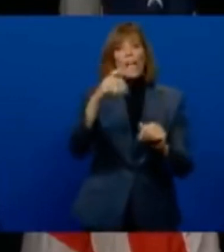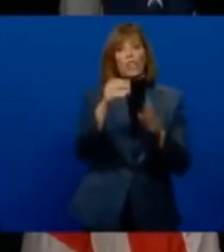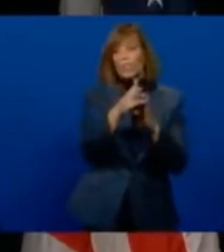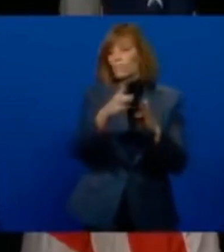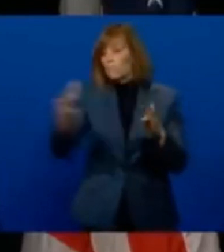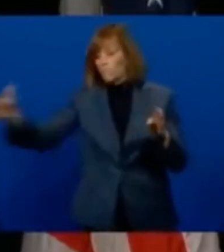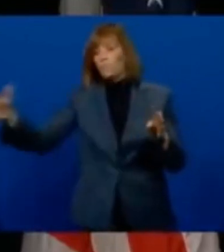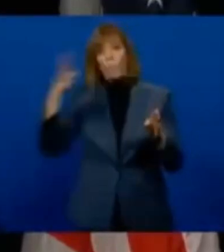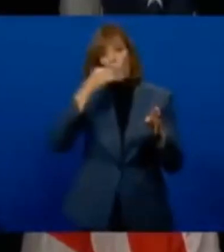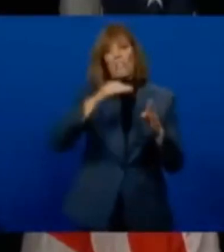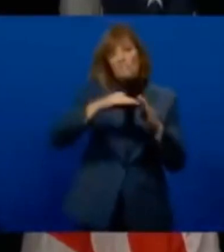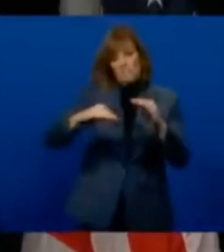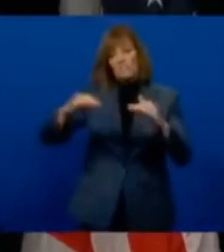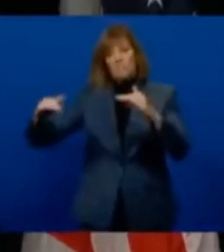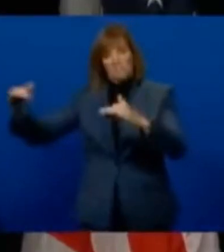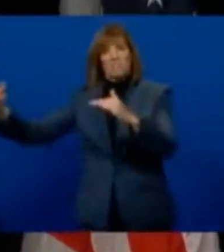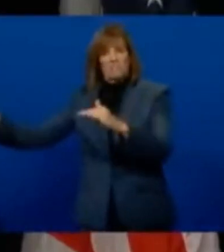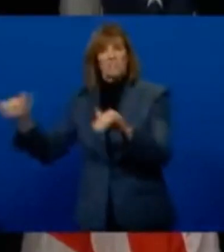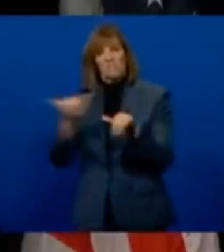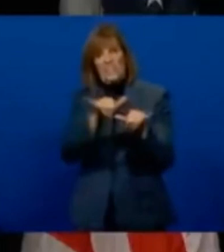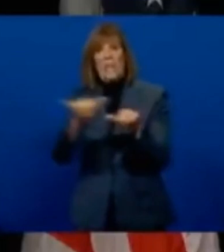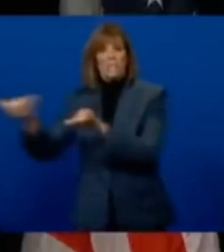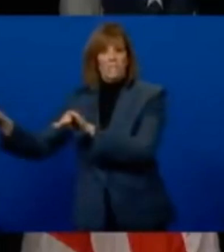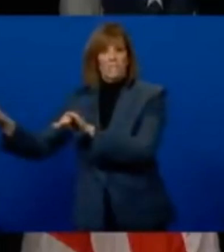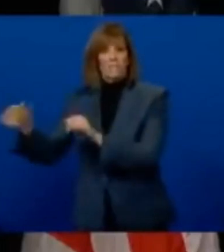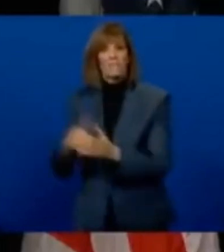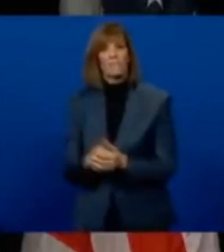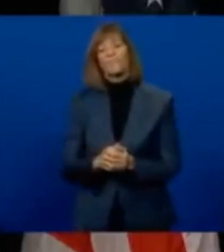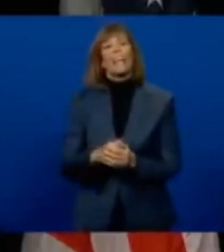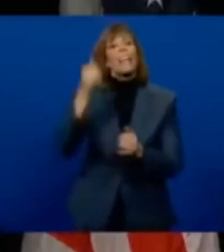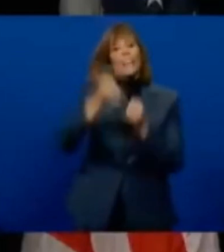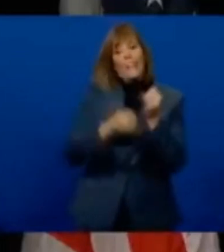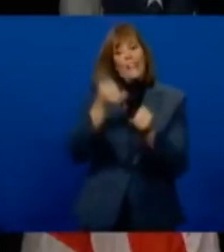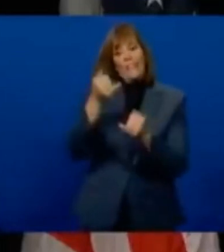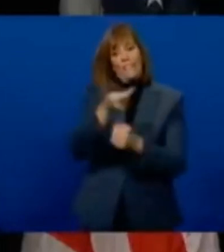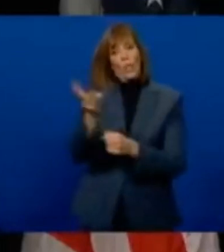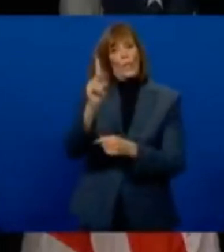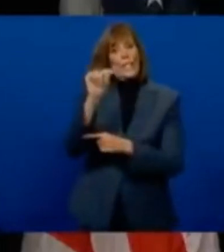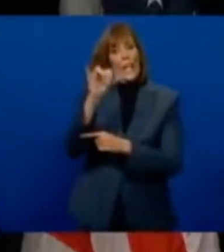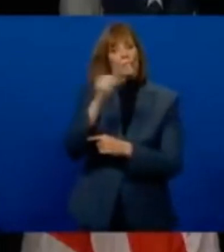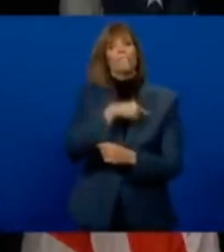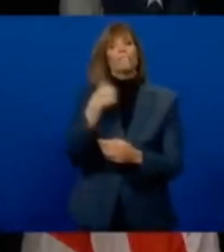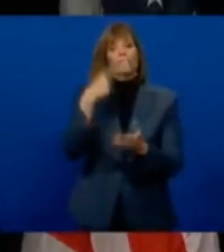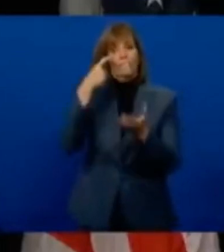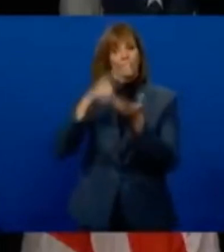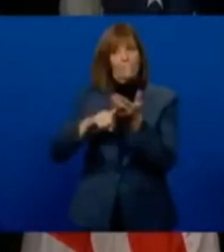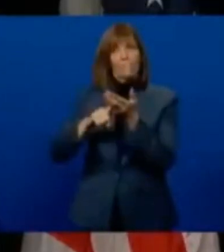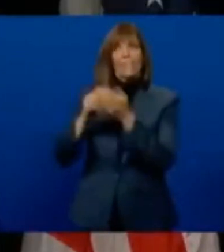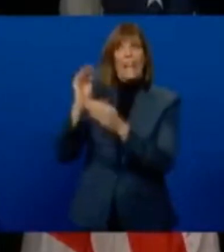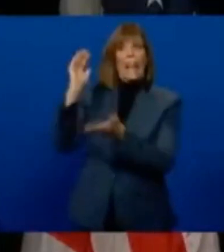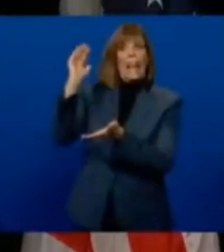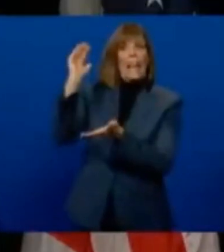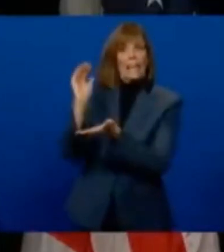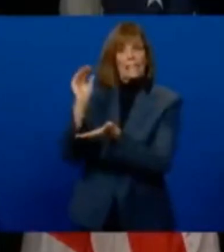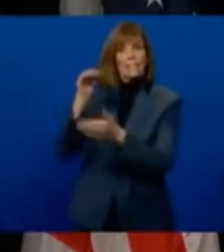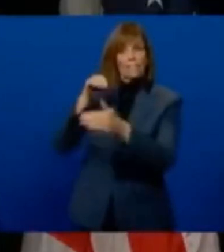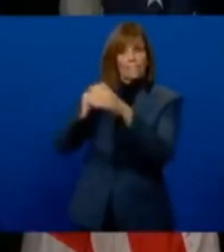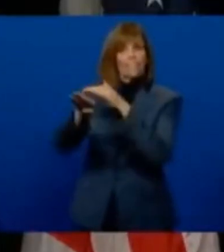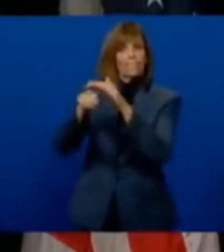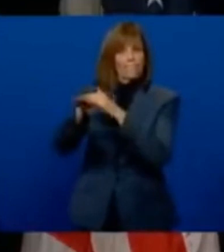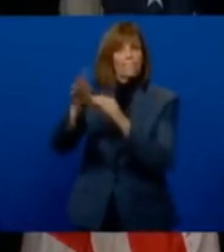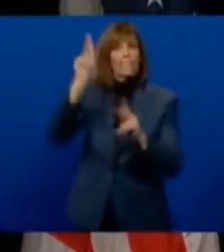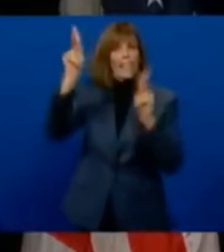evenly spread amongst most age groups. Over the last few days, we've also seen a decrease in the overall number of